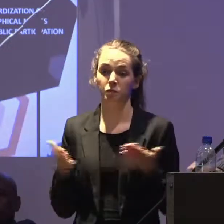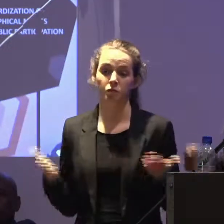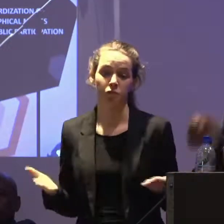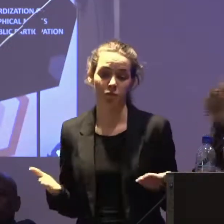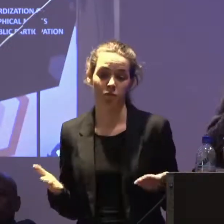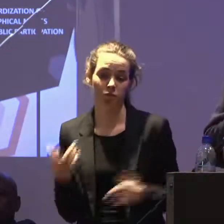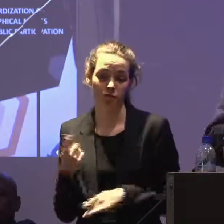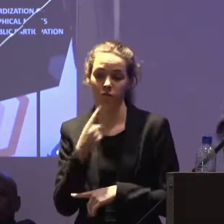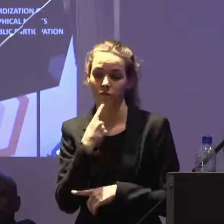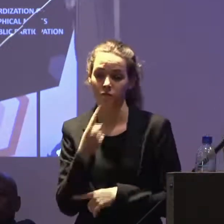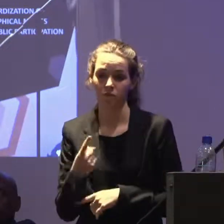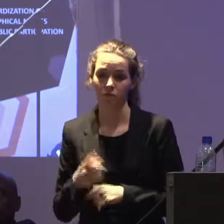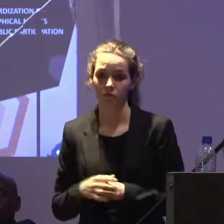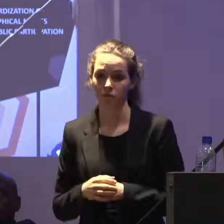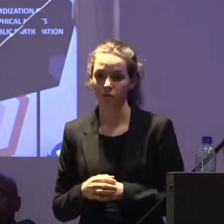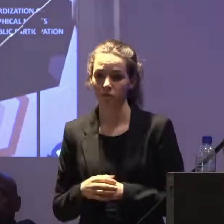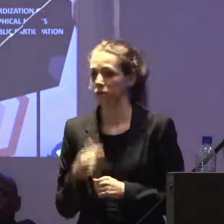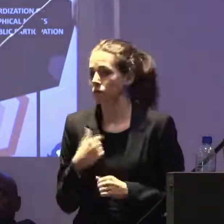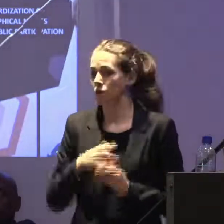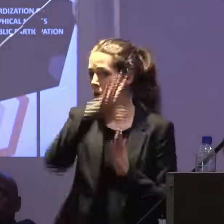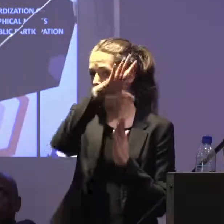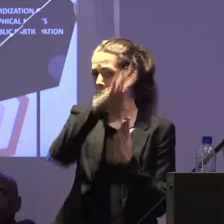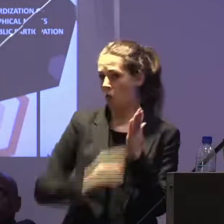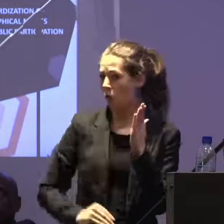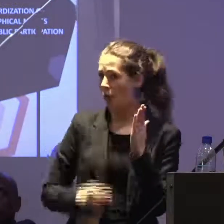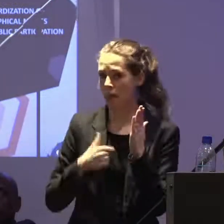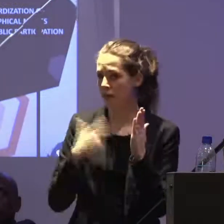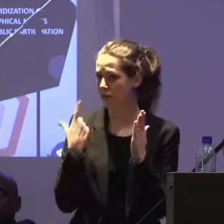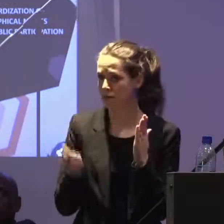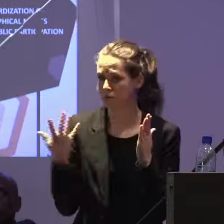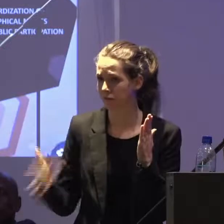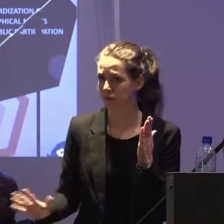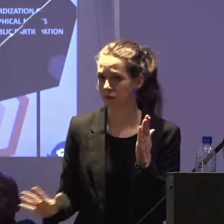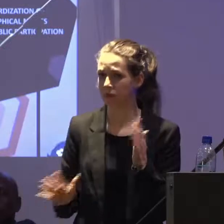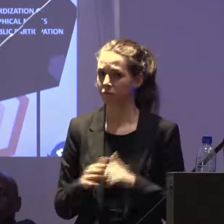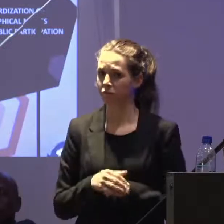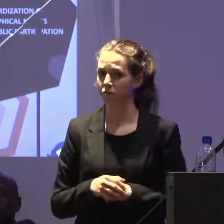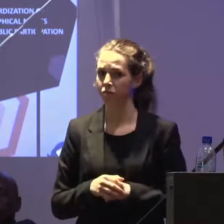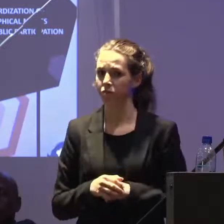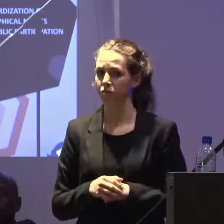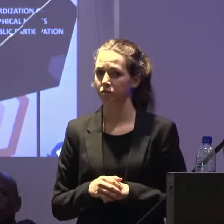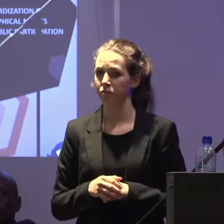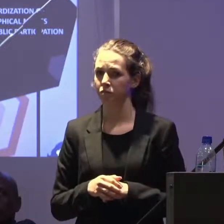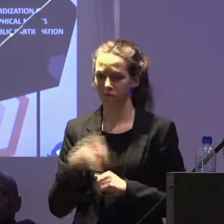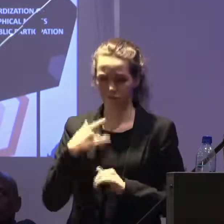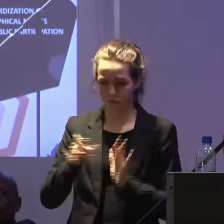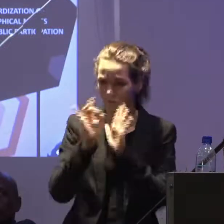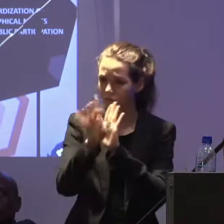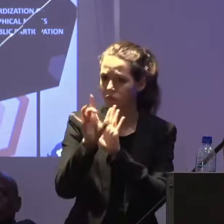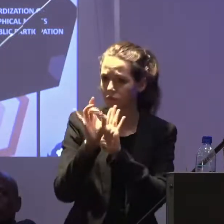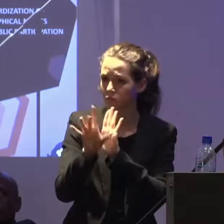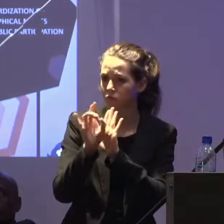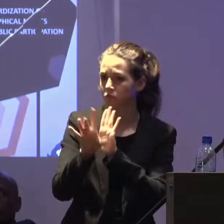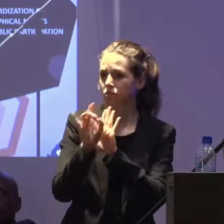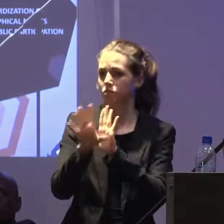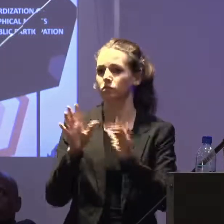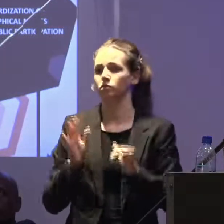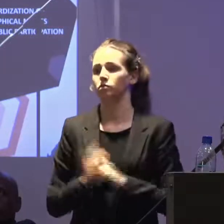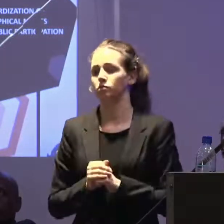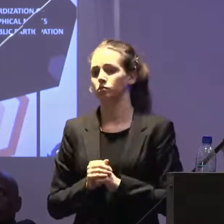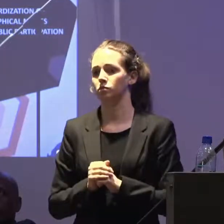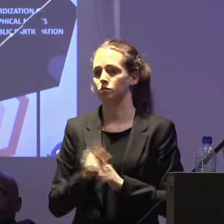you, I did everything that I had to do. I advertised the nomination